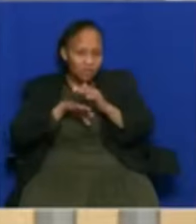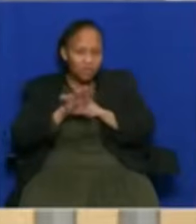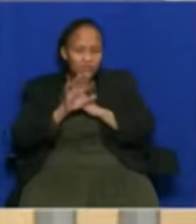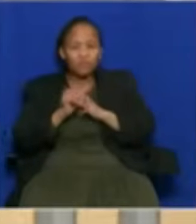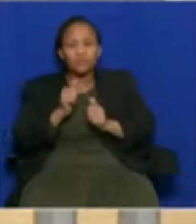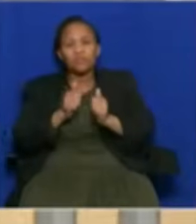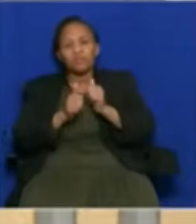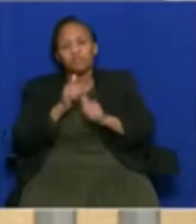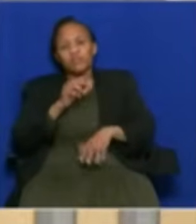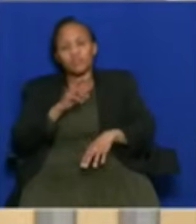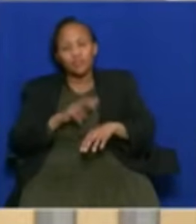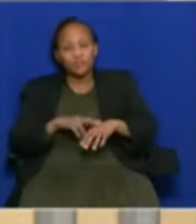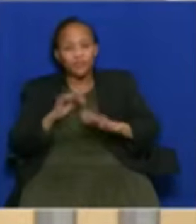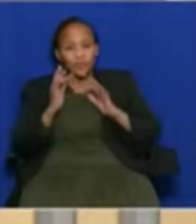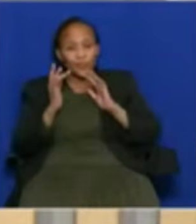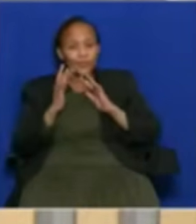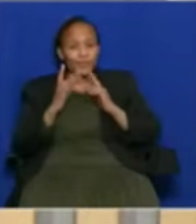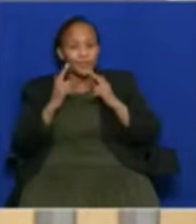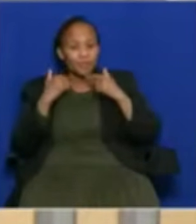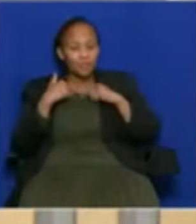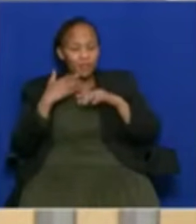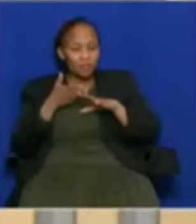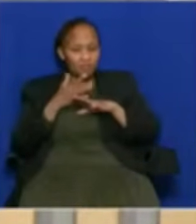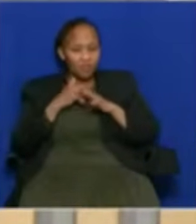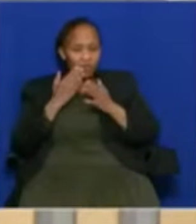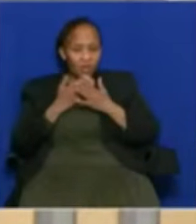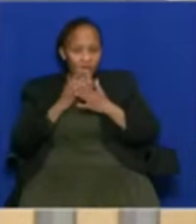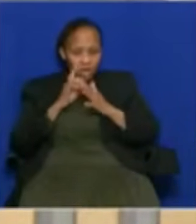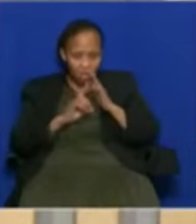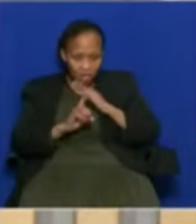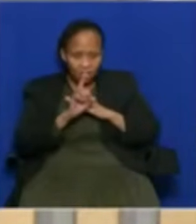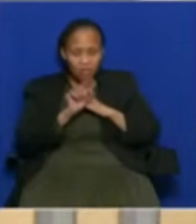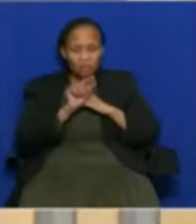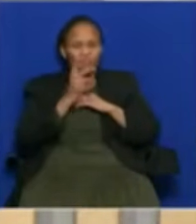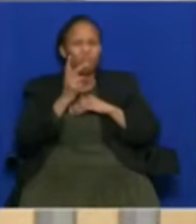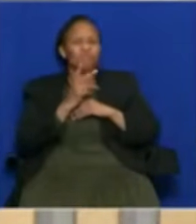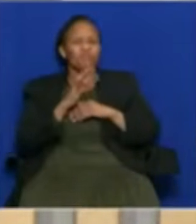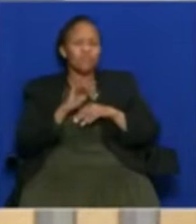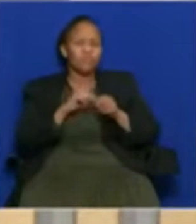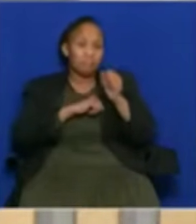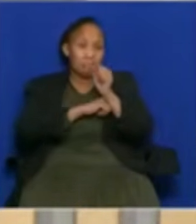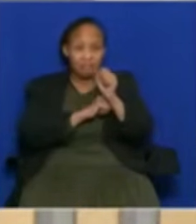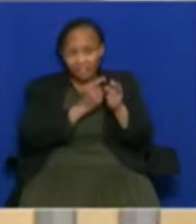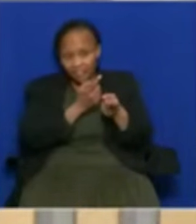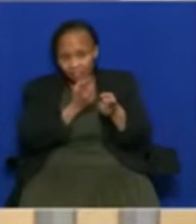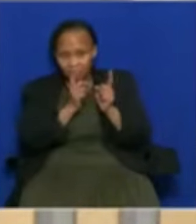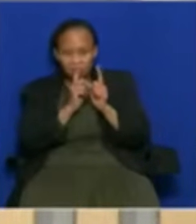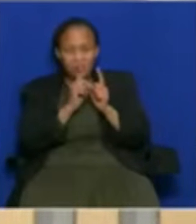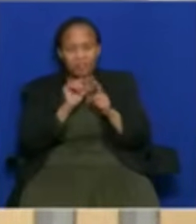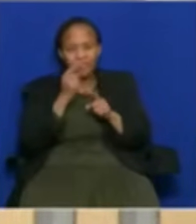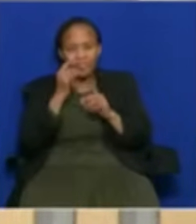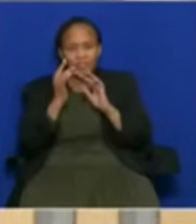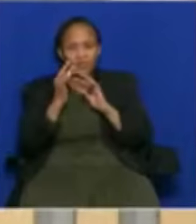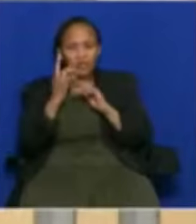before they go there to their respective offices. So that would have flowed from that bail condition